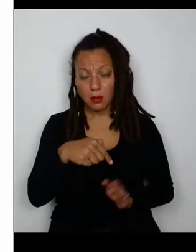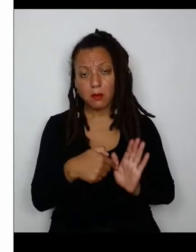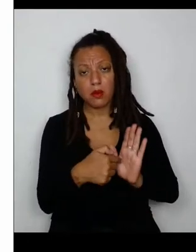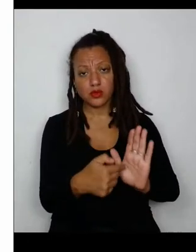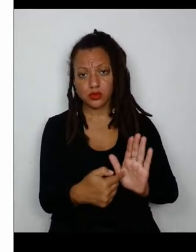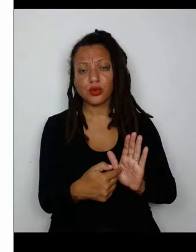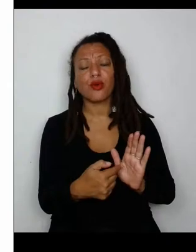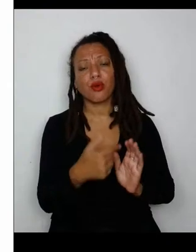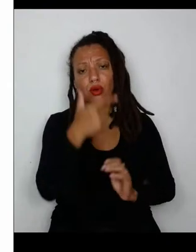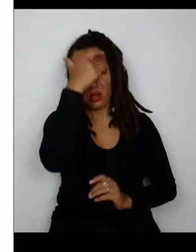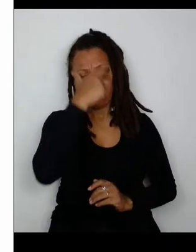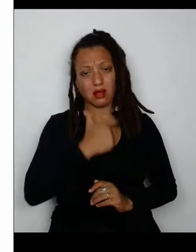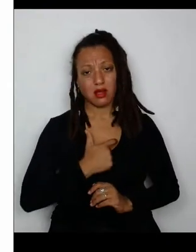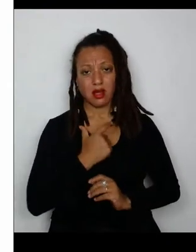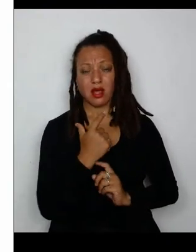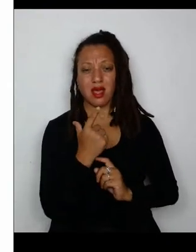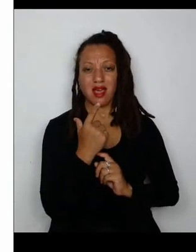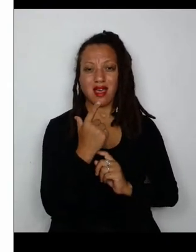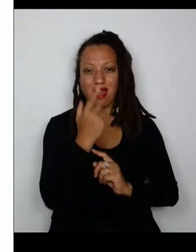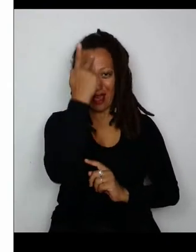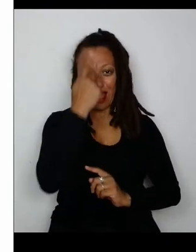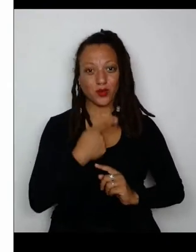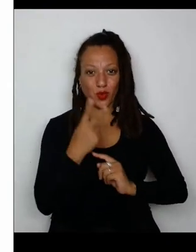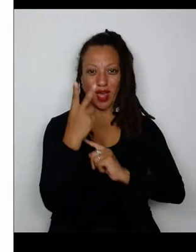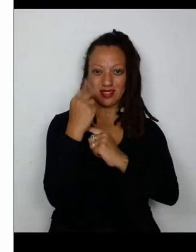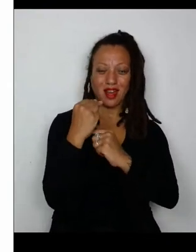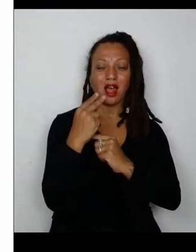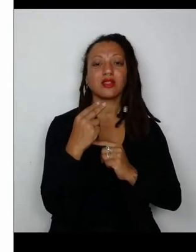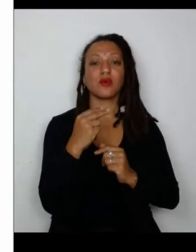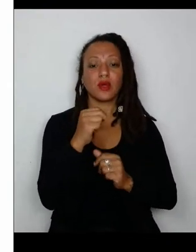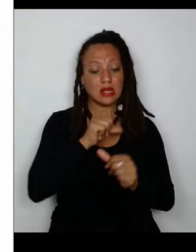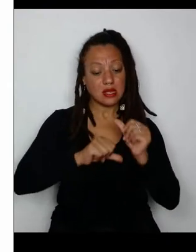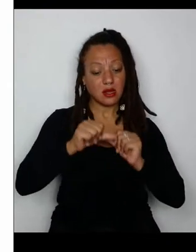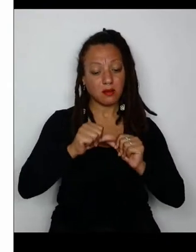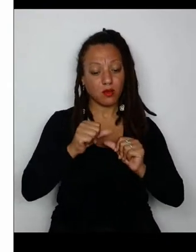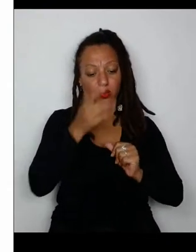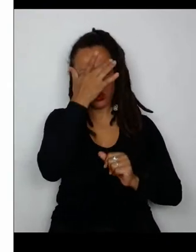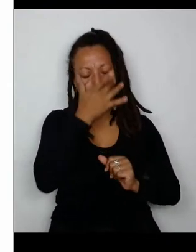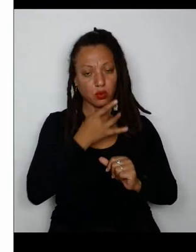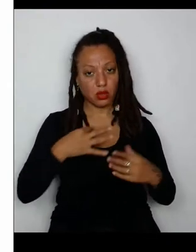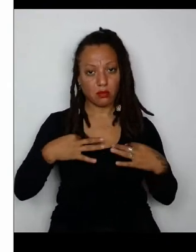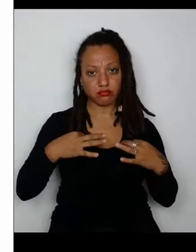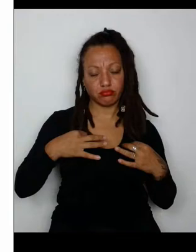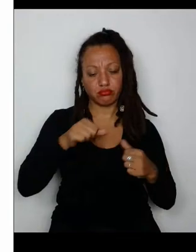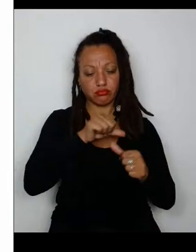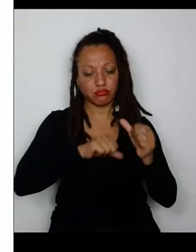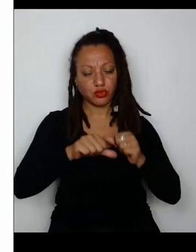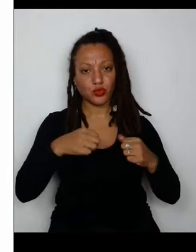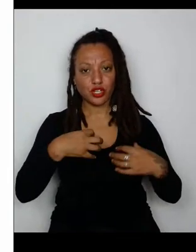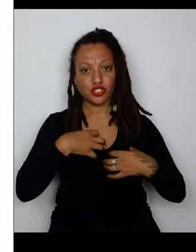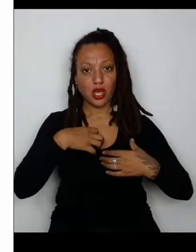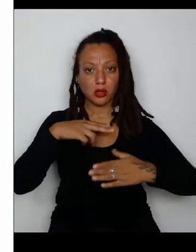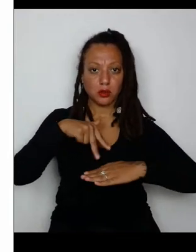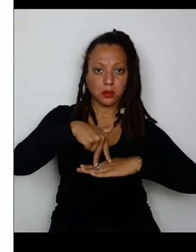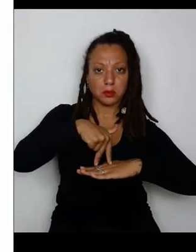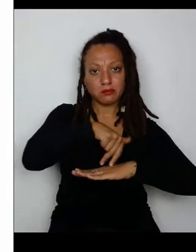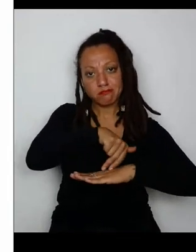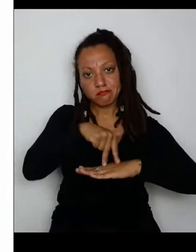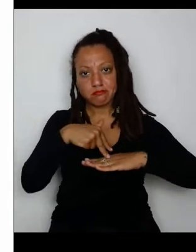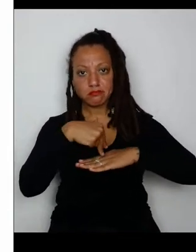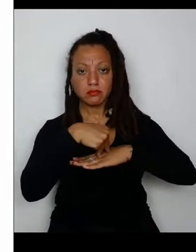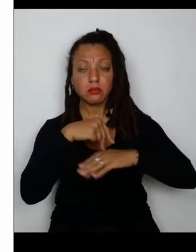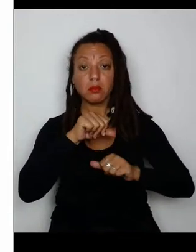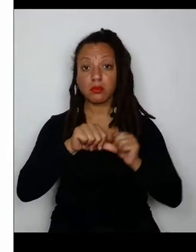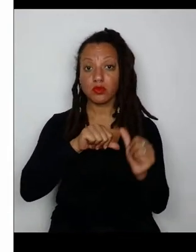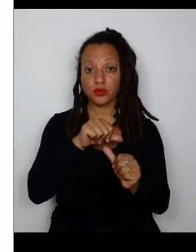costume physionomy and pose in avon to gogan used sartorial